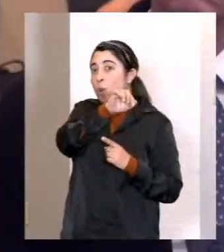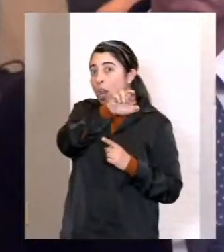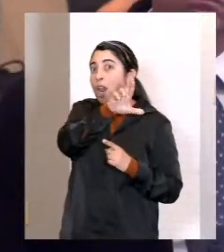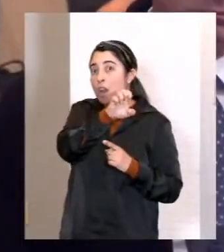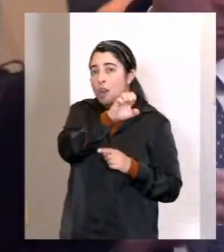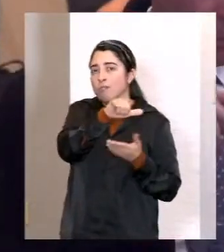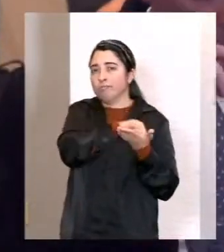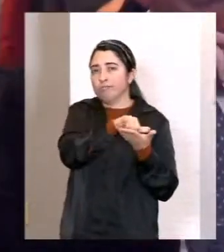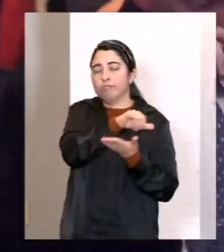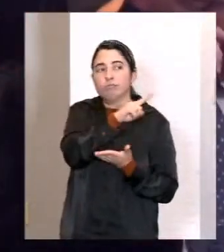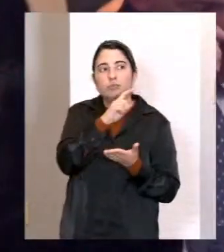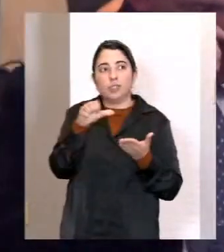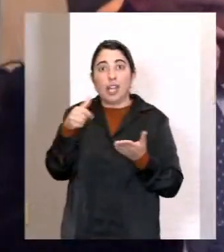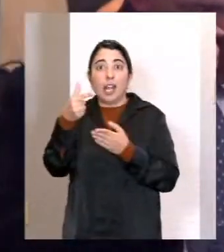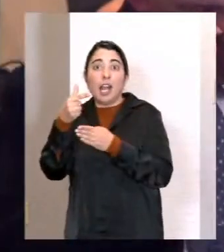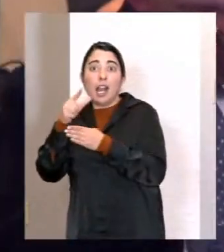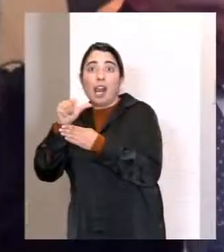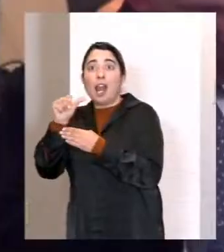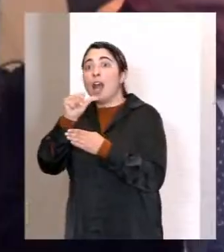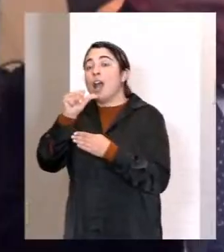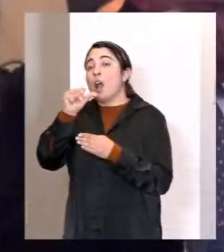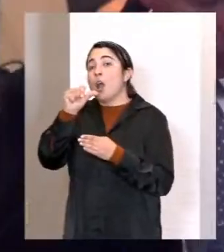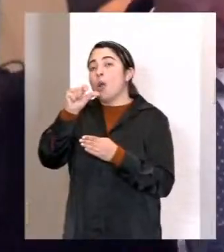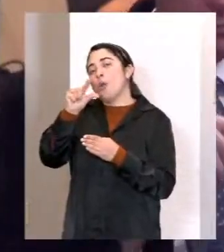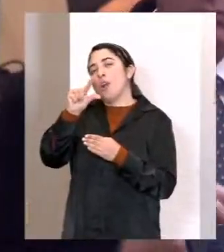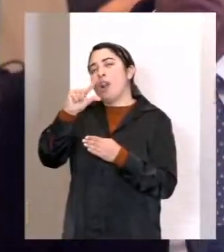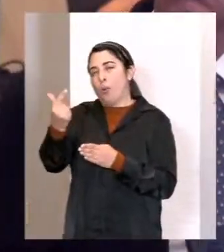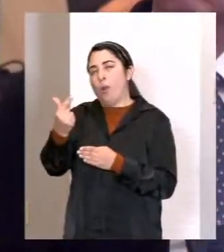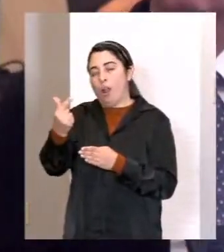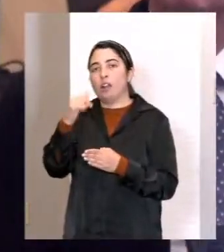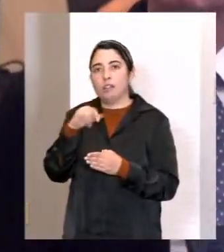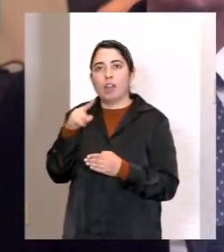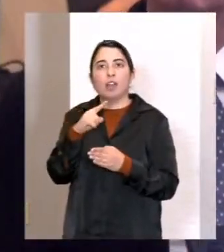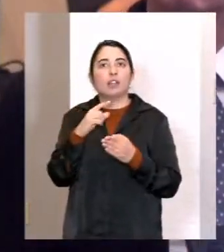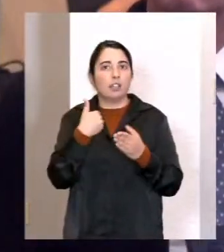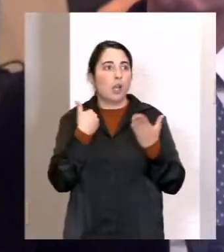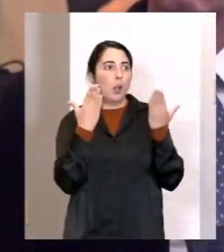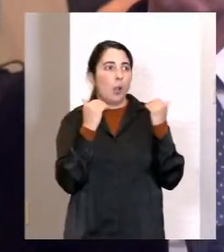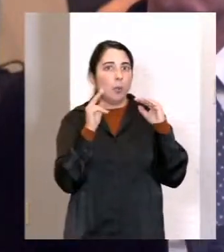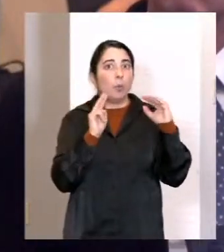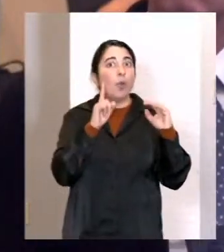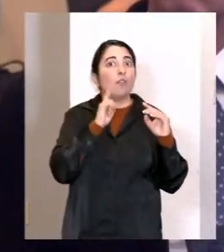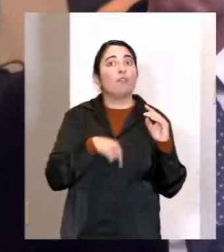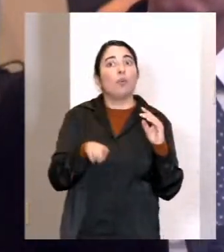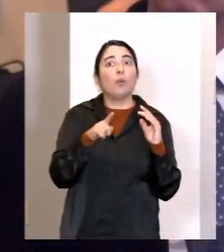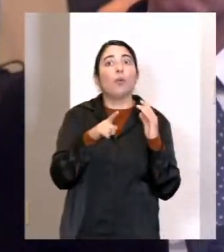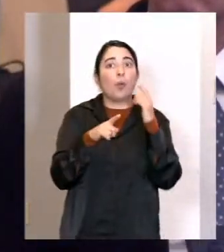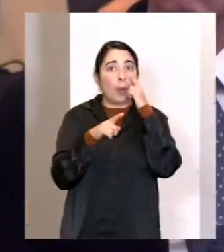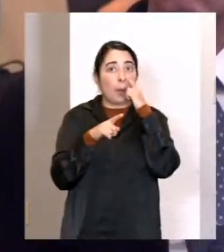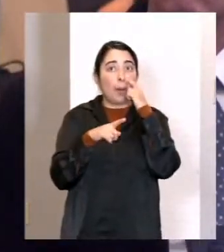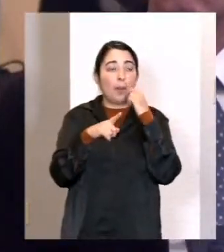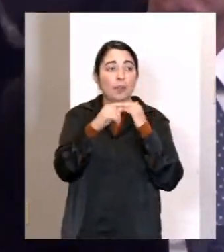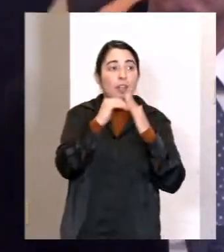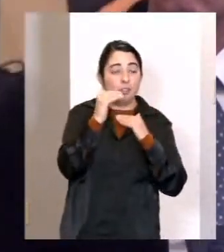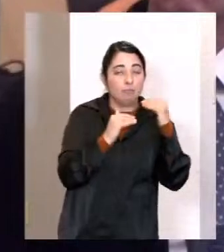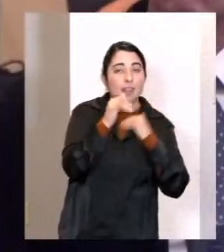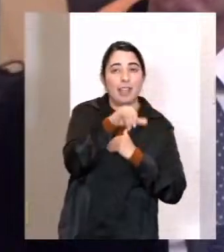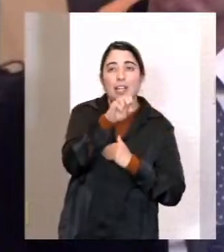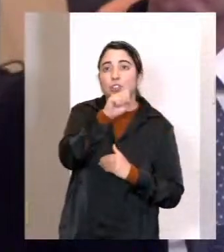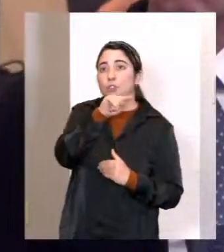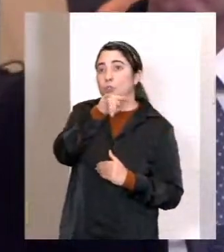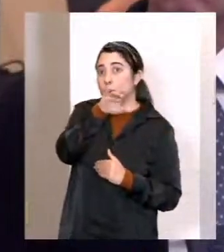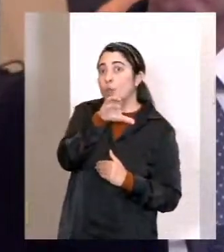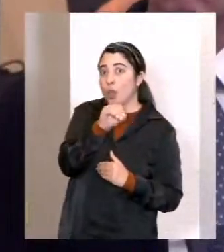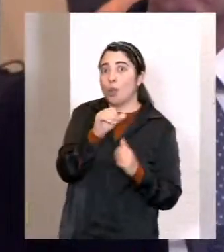extend or at least in New York City, extends the N train past Wildflower Studios that just got built and over to